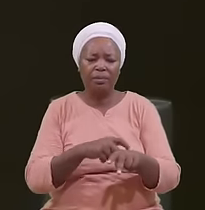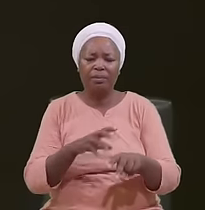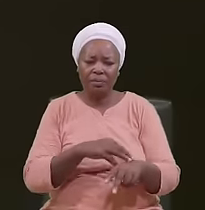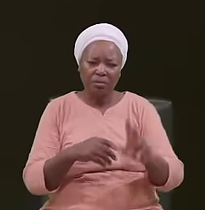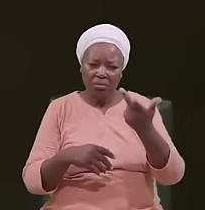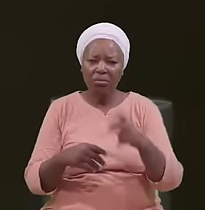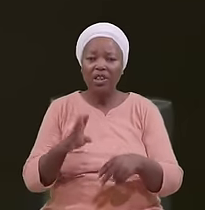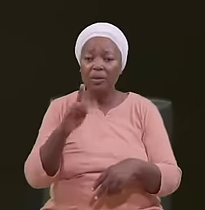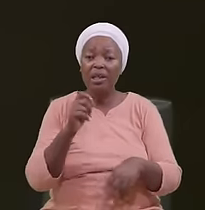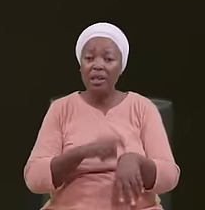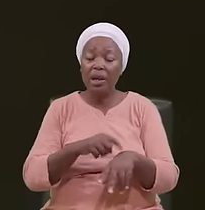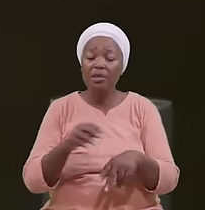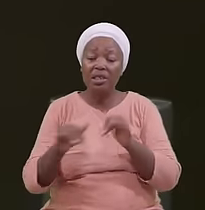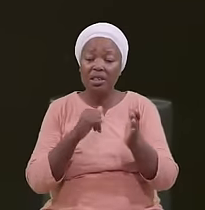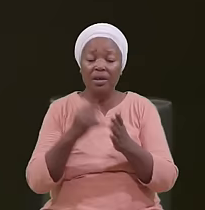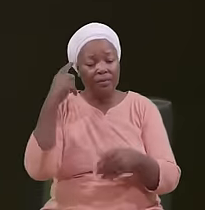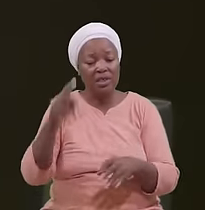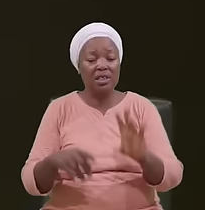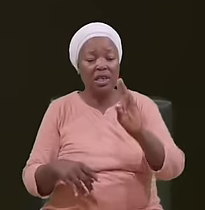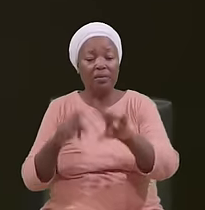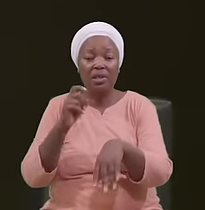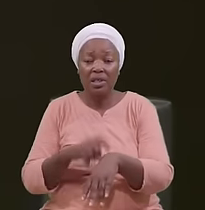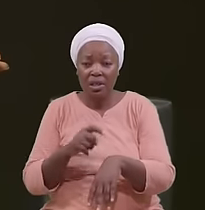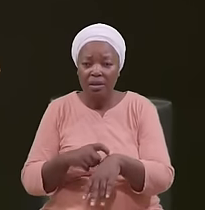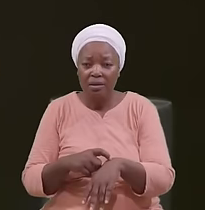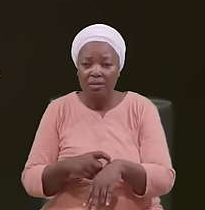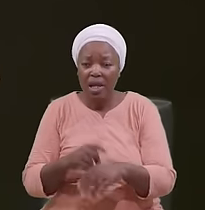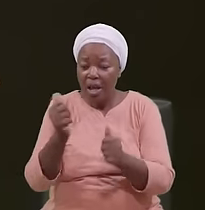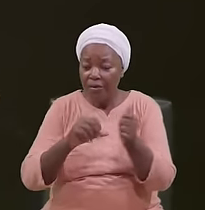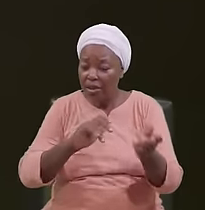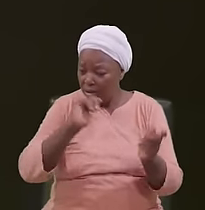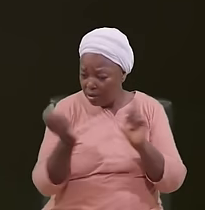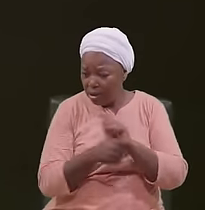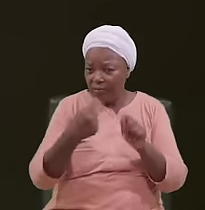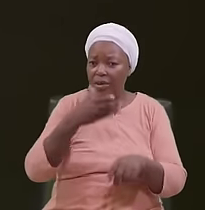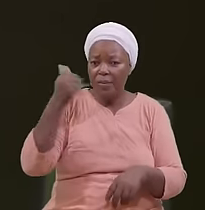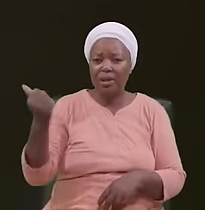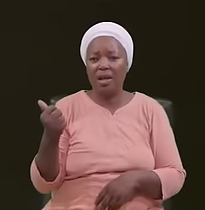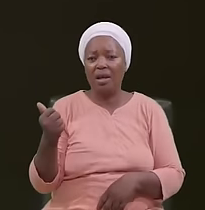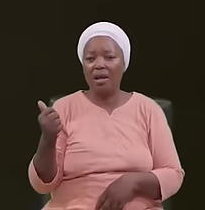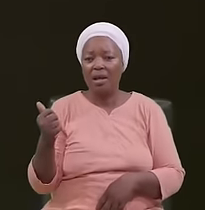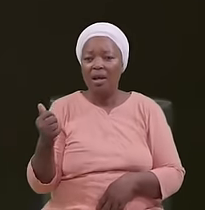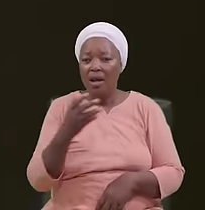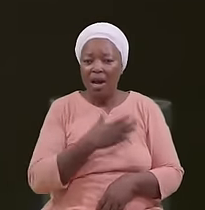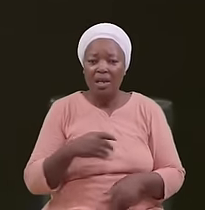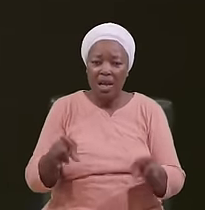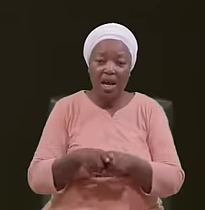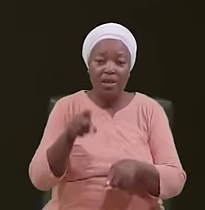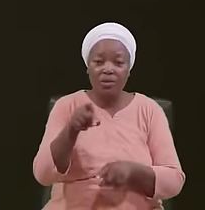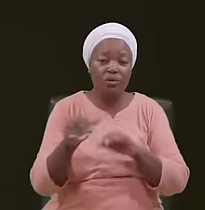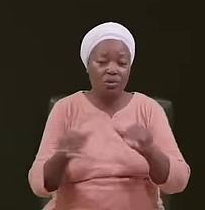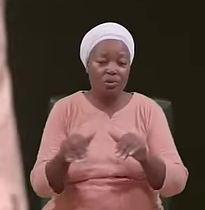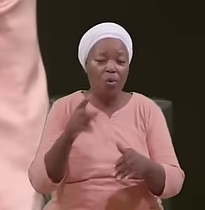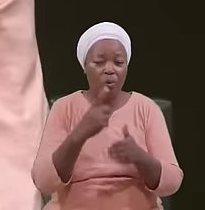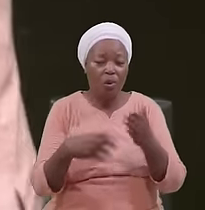he did it for the 7th time, everything changed for the better. And as you do what the word